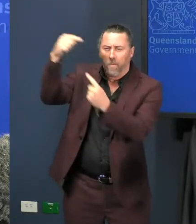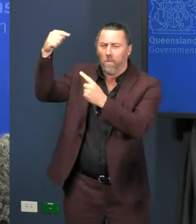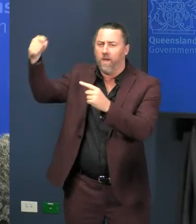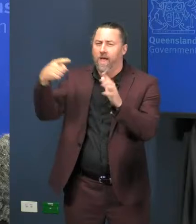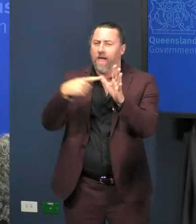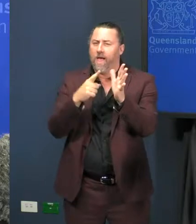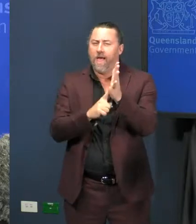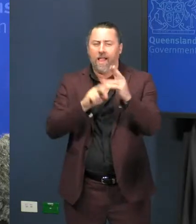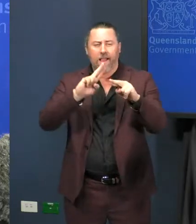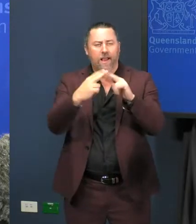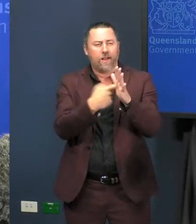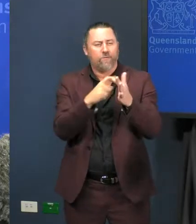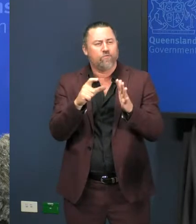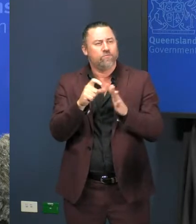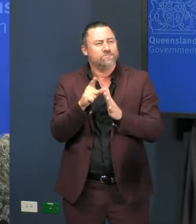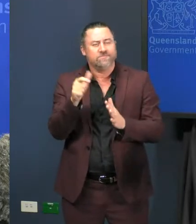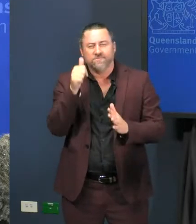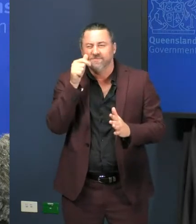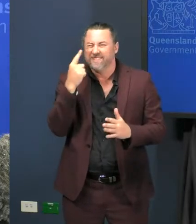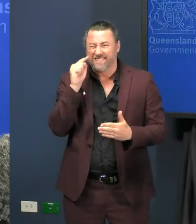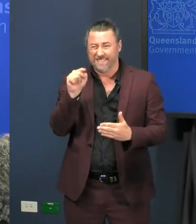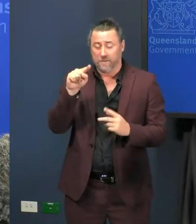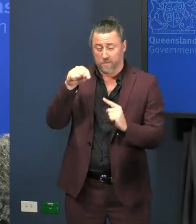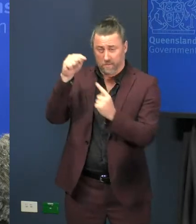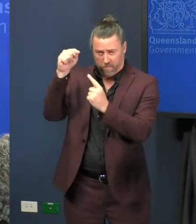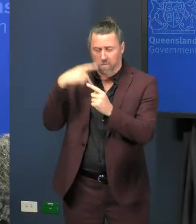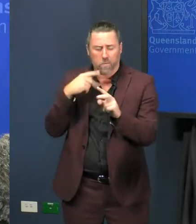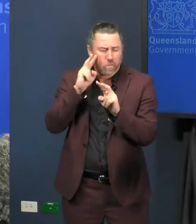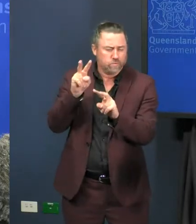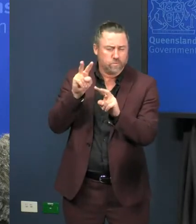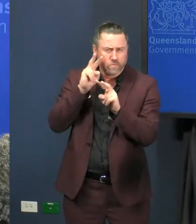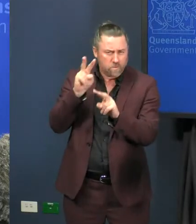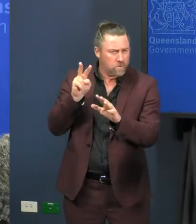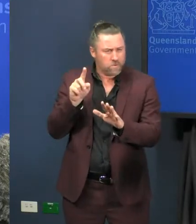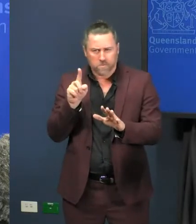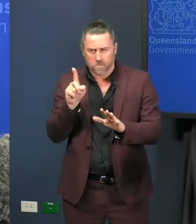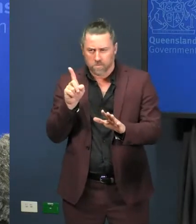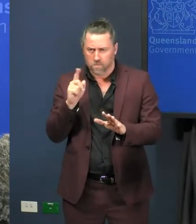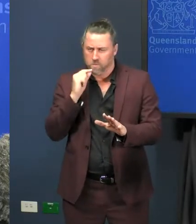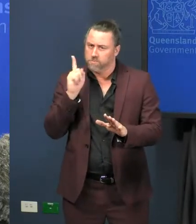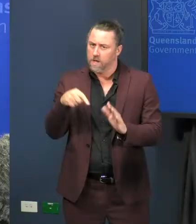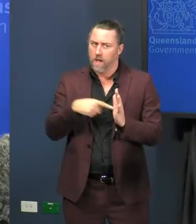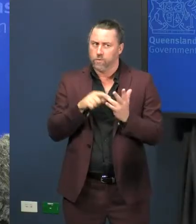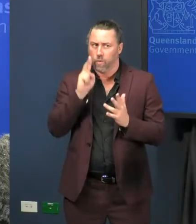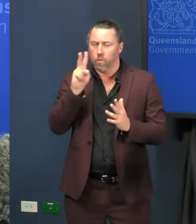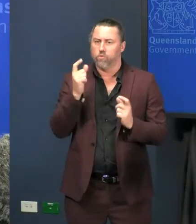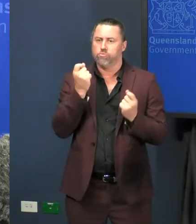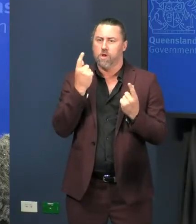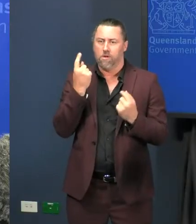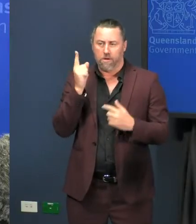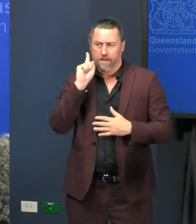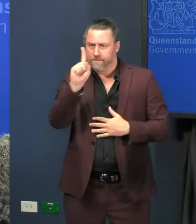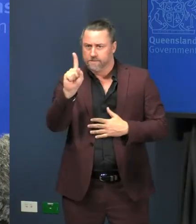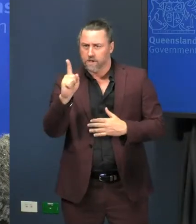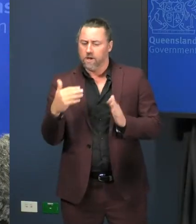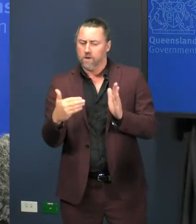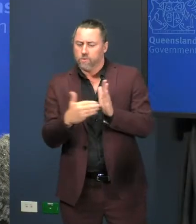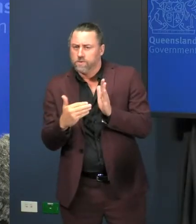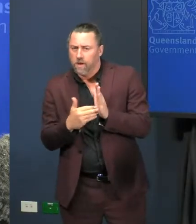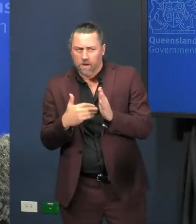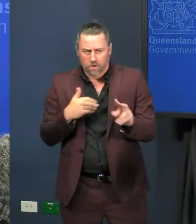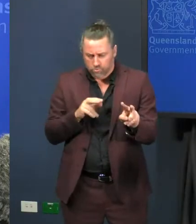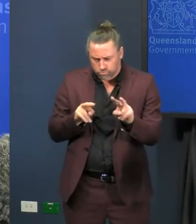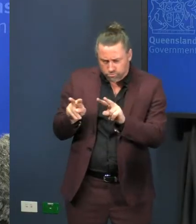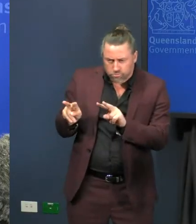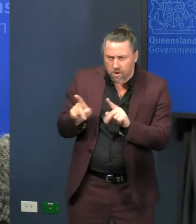Alfred. But in the last 24 hours, things have firmed, and the likelihood of that